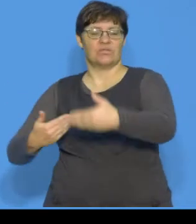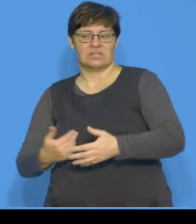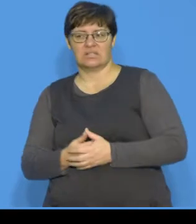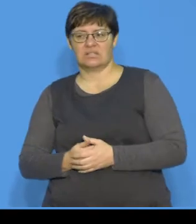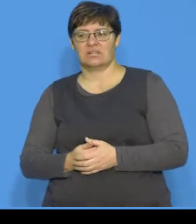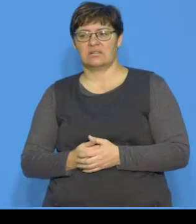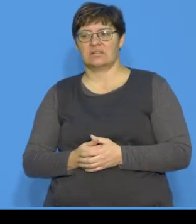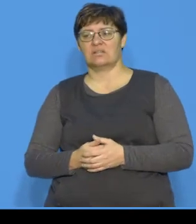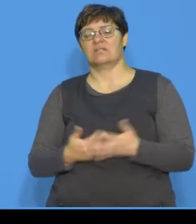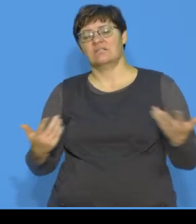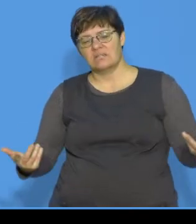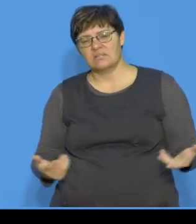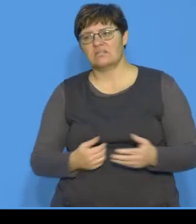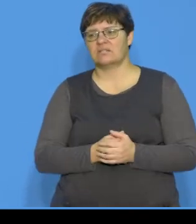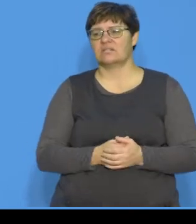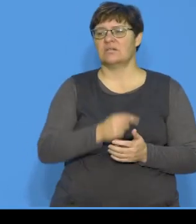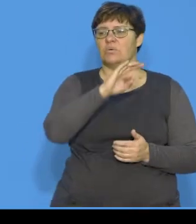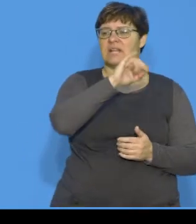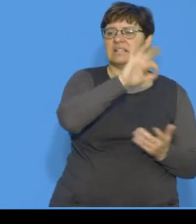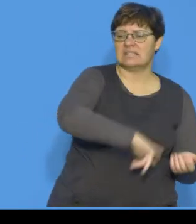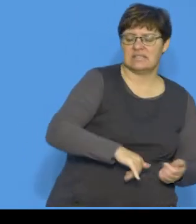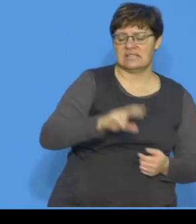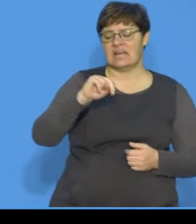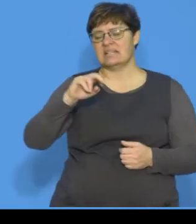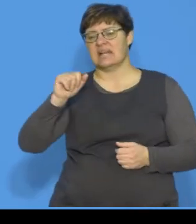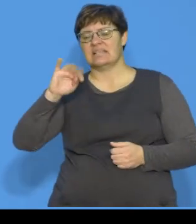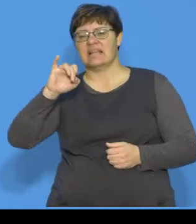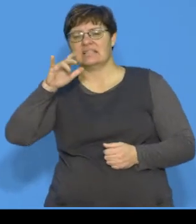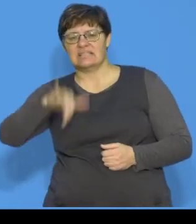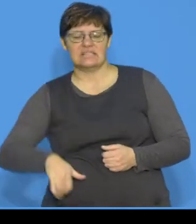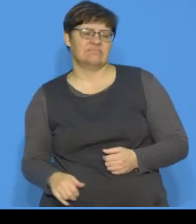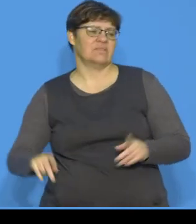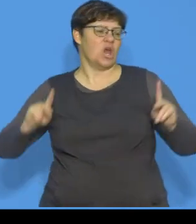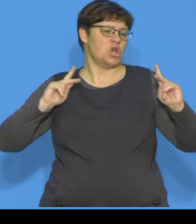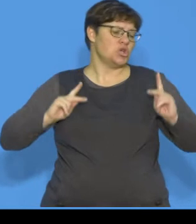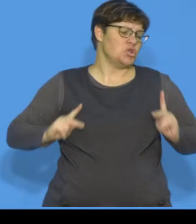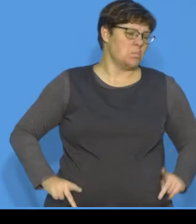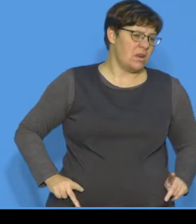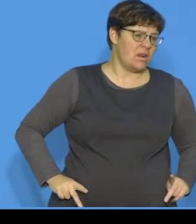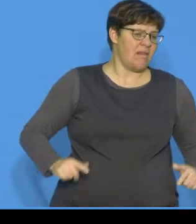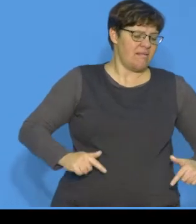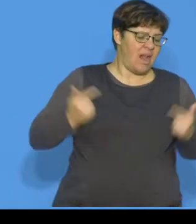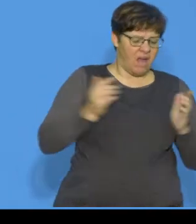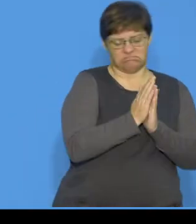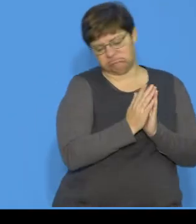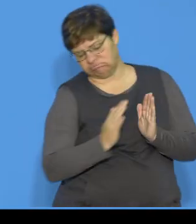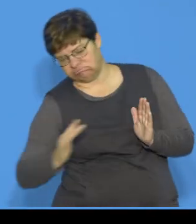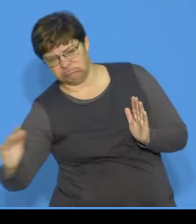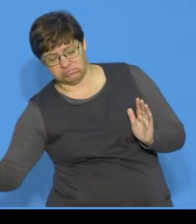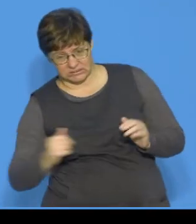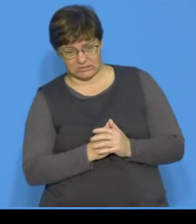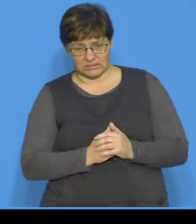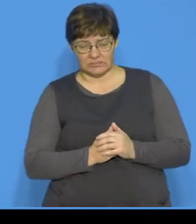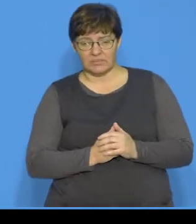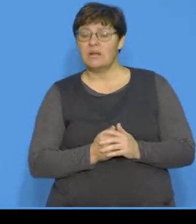Mortality, natality, human lifespans are lengthened. People produce